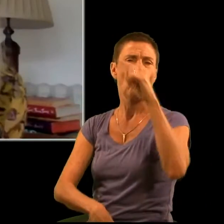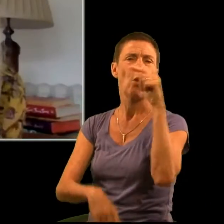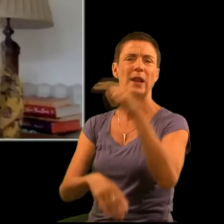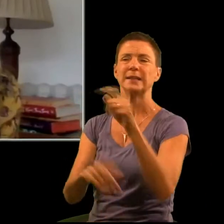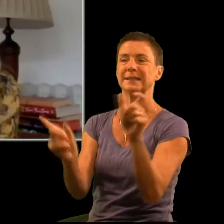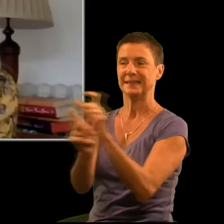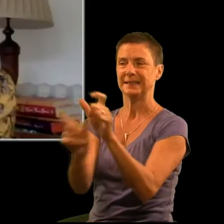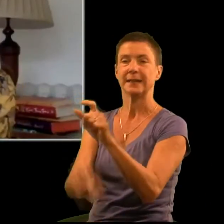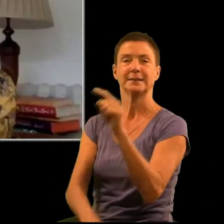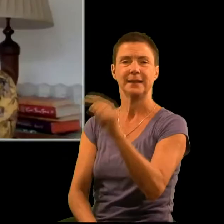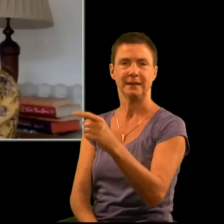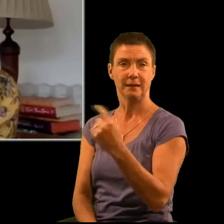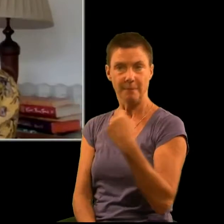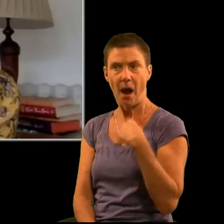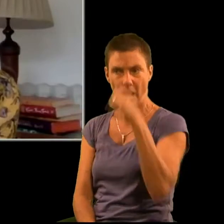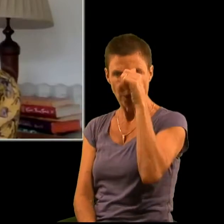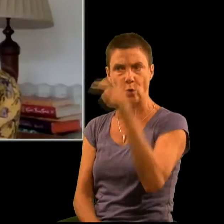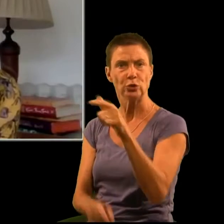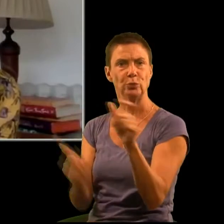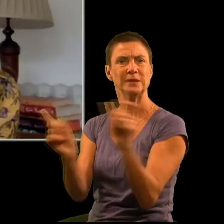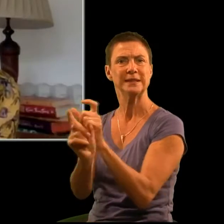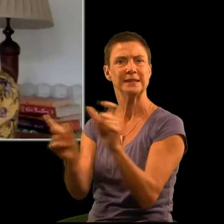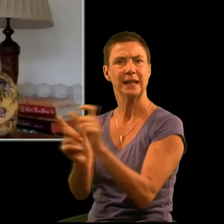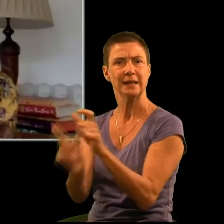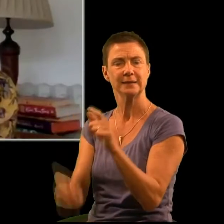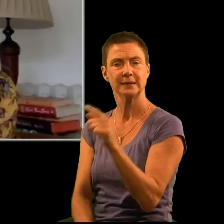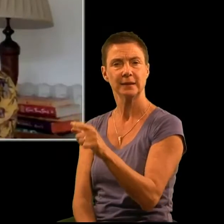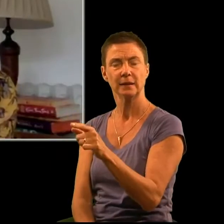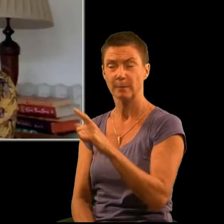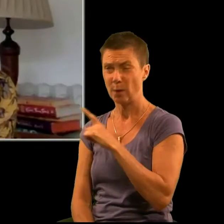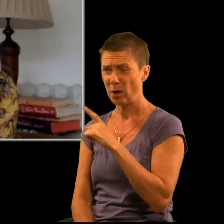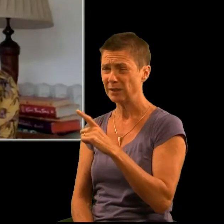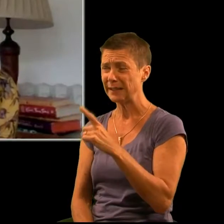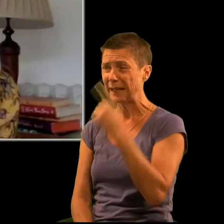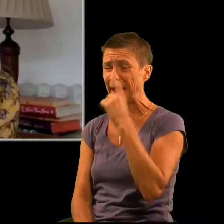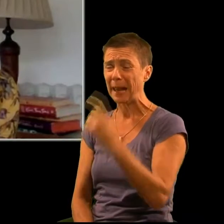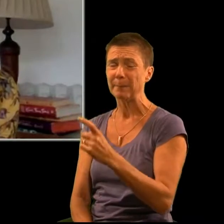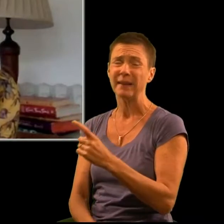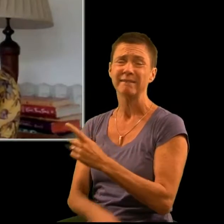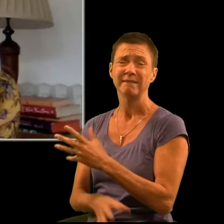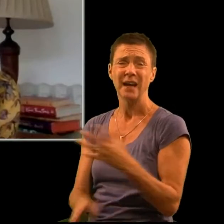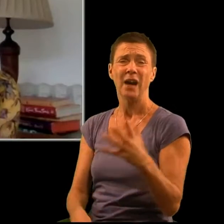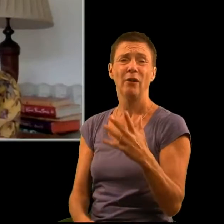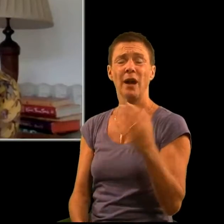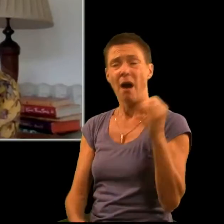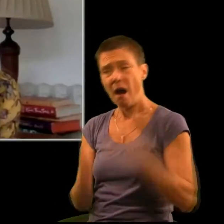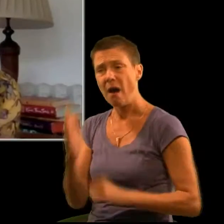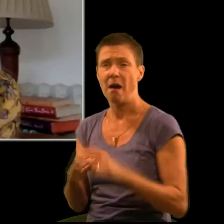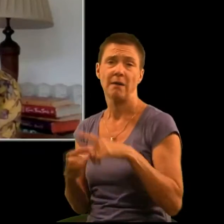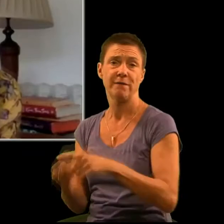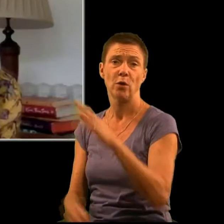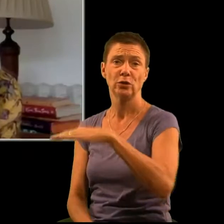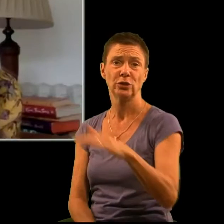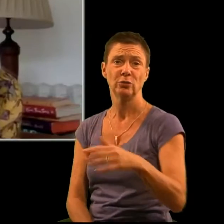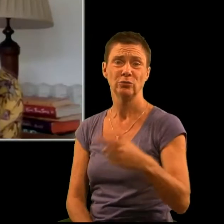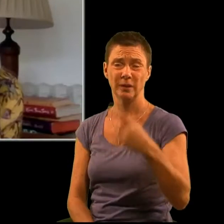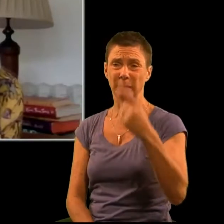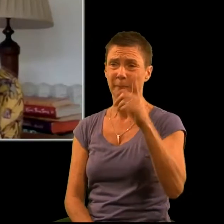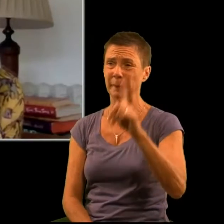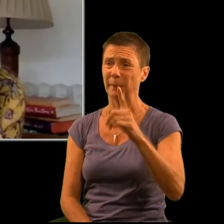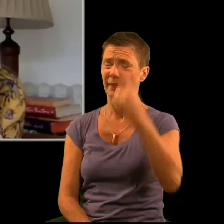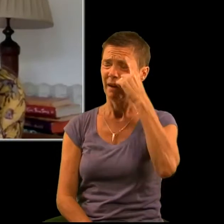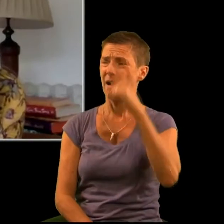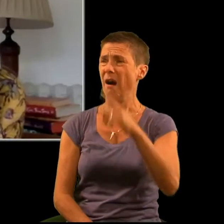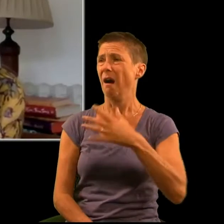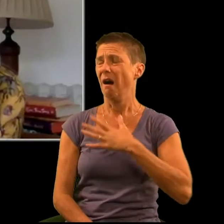was dyslexic. And because I think it can be so demoralizing. Children can see it as a race, and